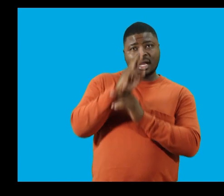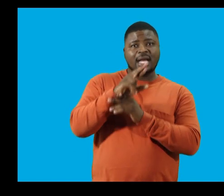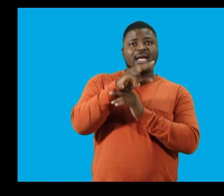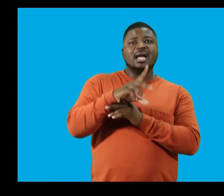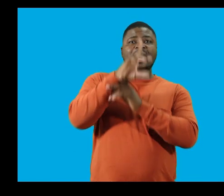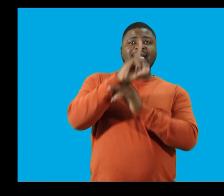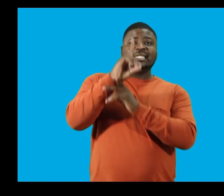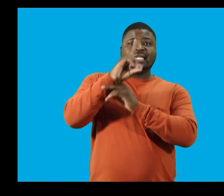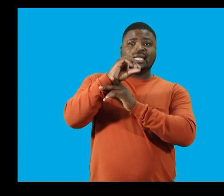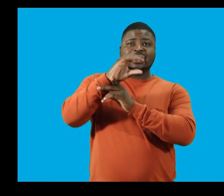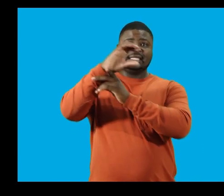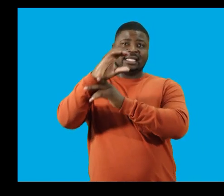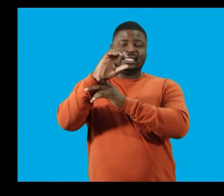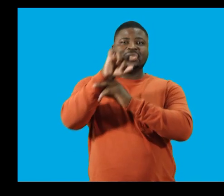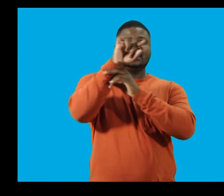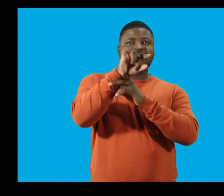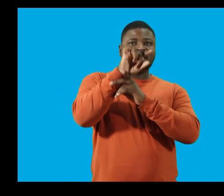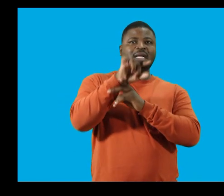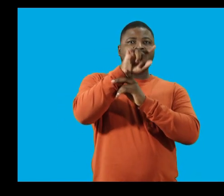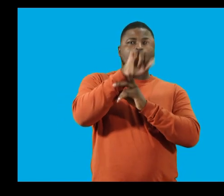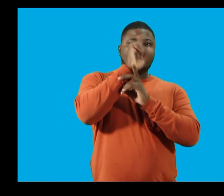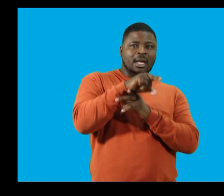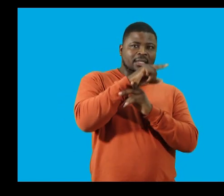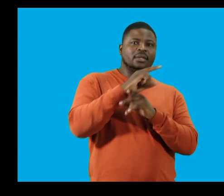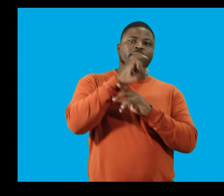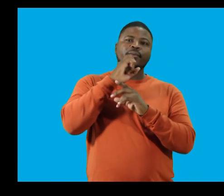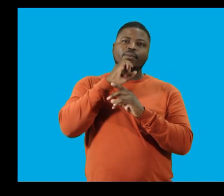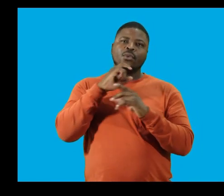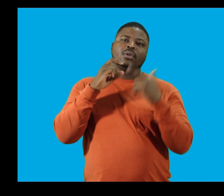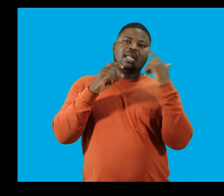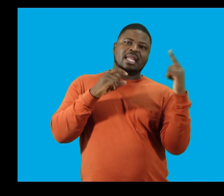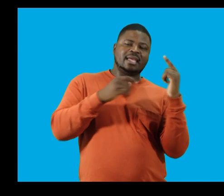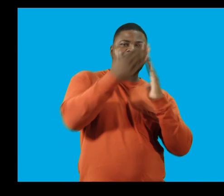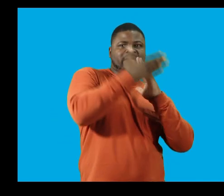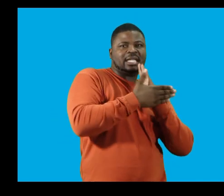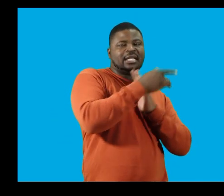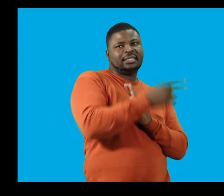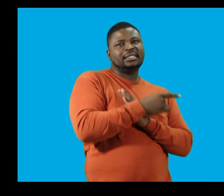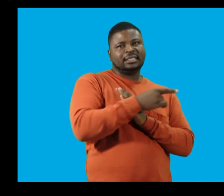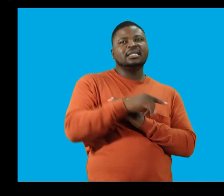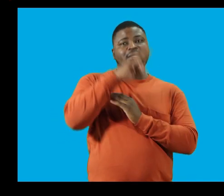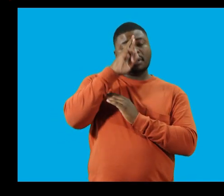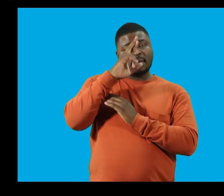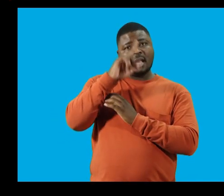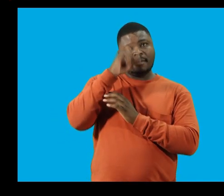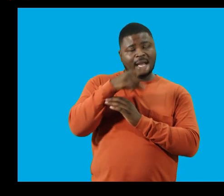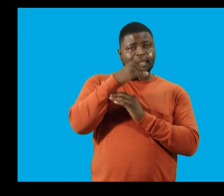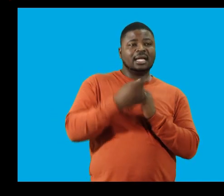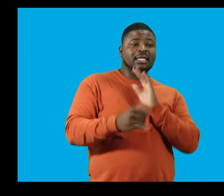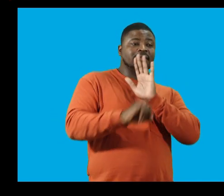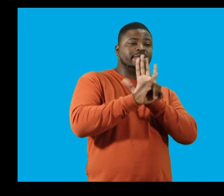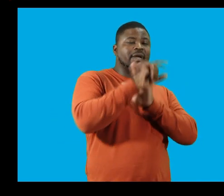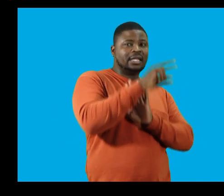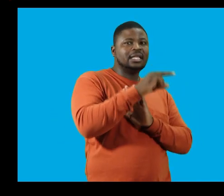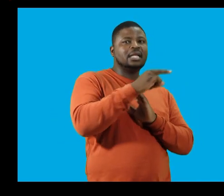is degrees Celsius, we are going to work with the left side. So first of all, you're